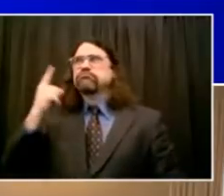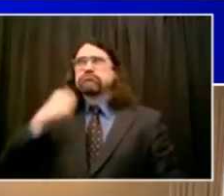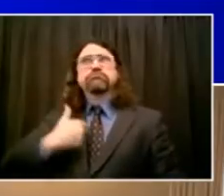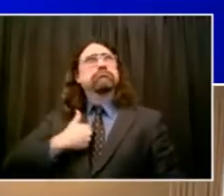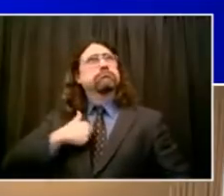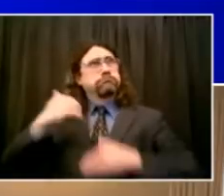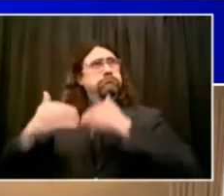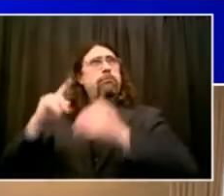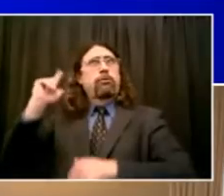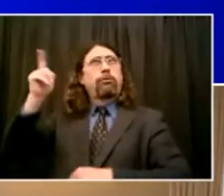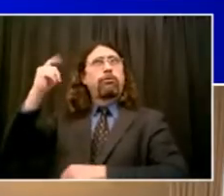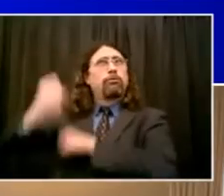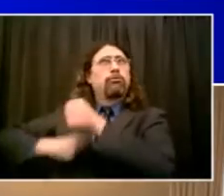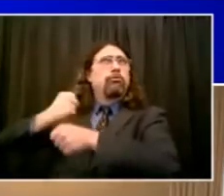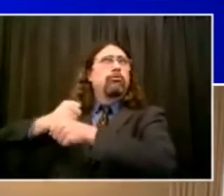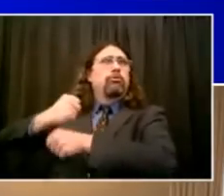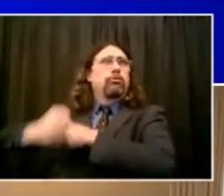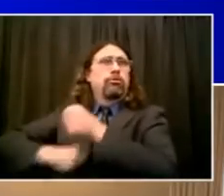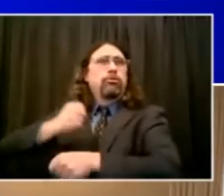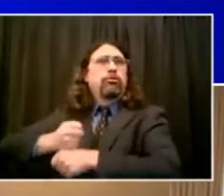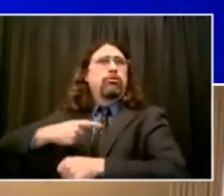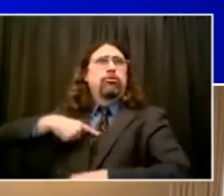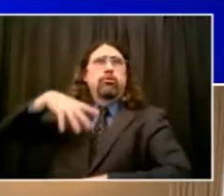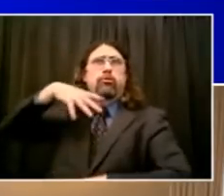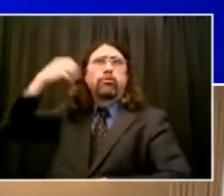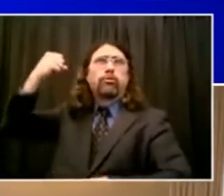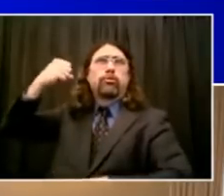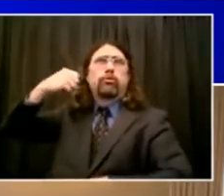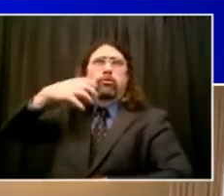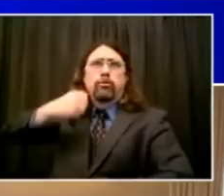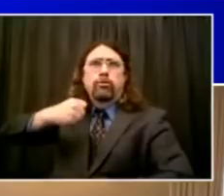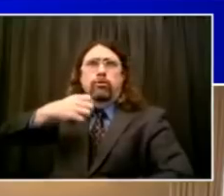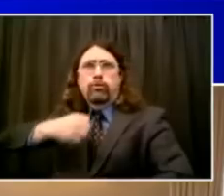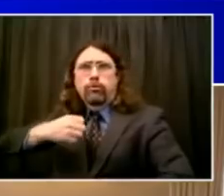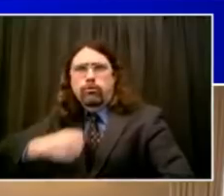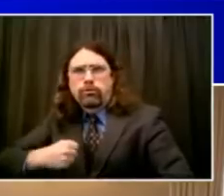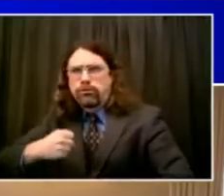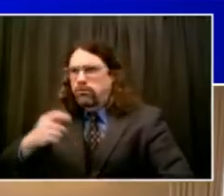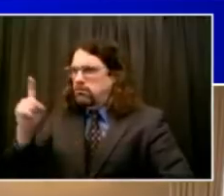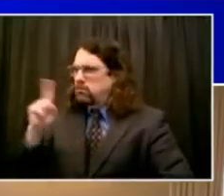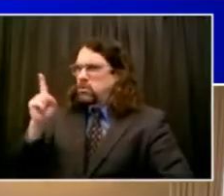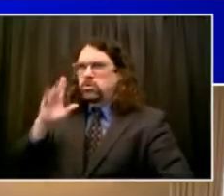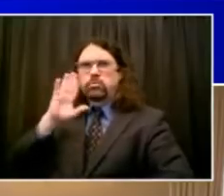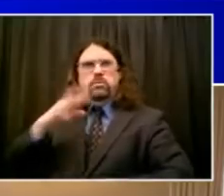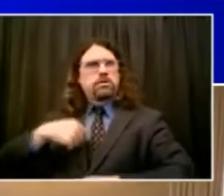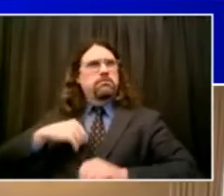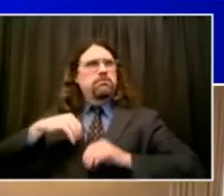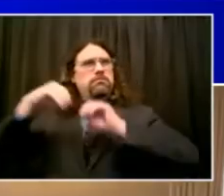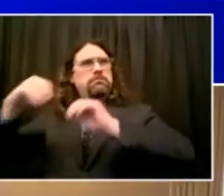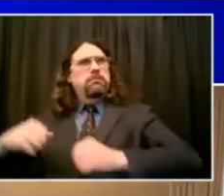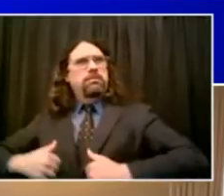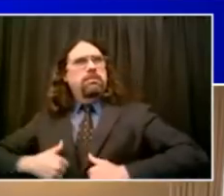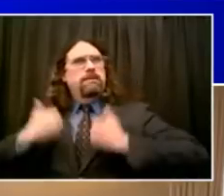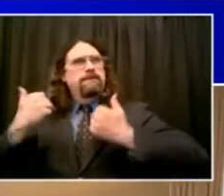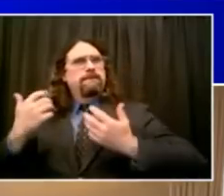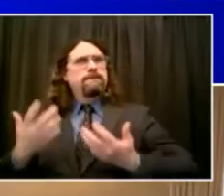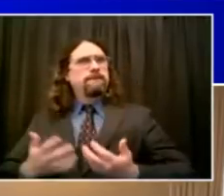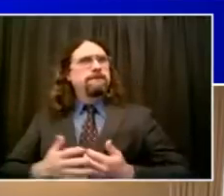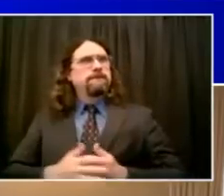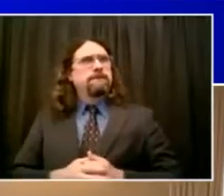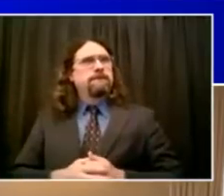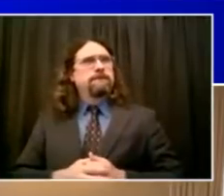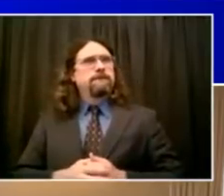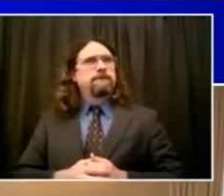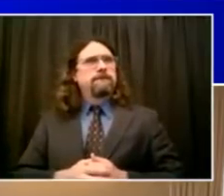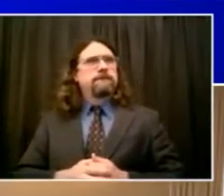seniors. The fear that we all feel, I'm sure, has been magnified for so many of them. The sense of isolation that all